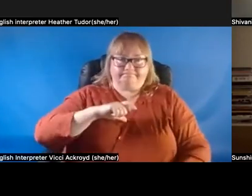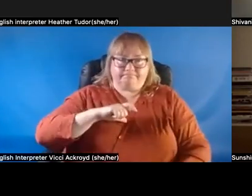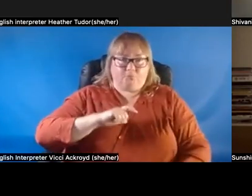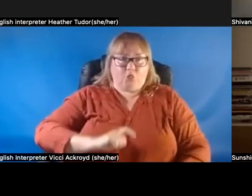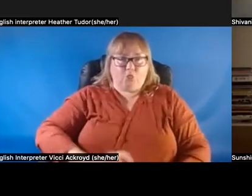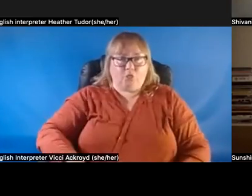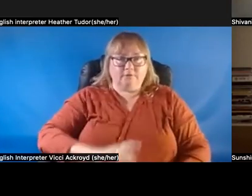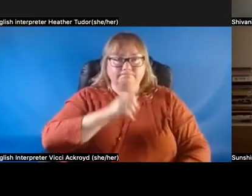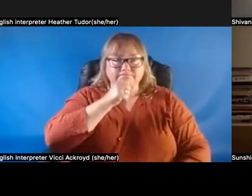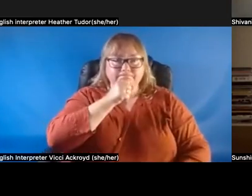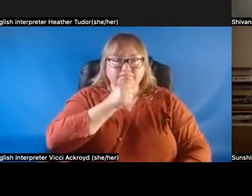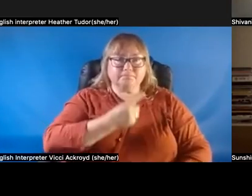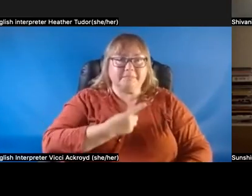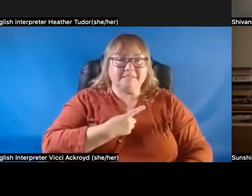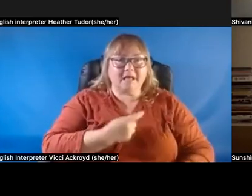And